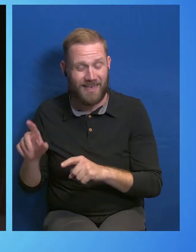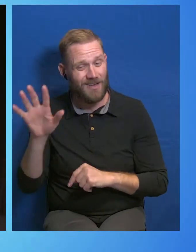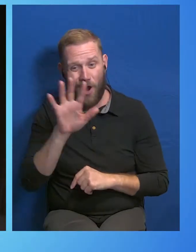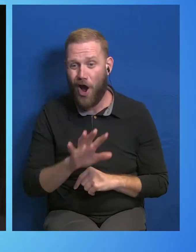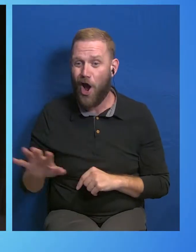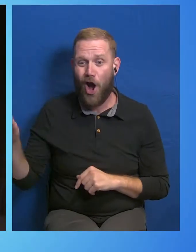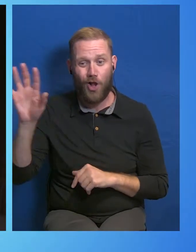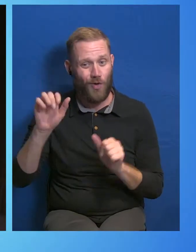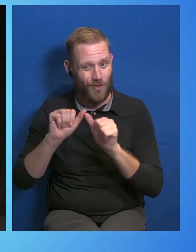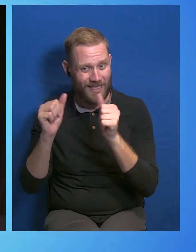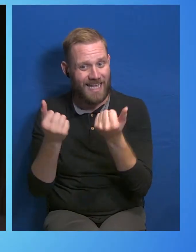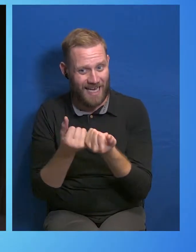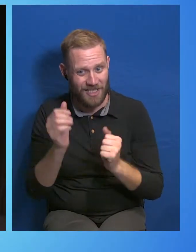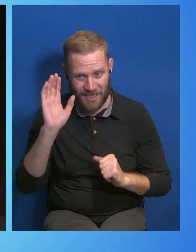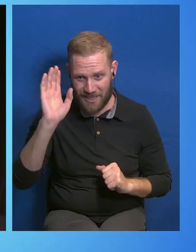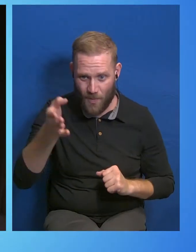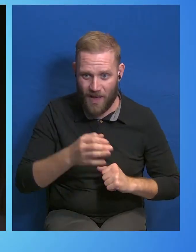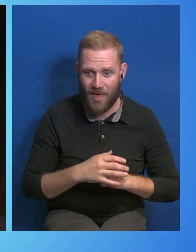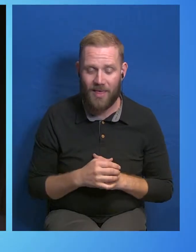agency.